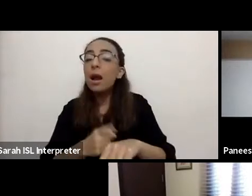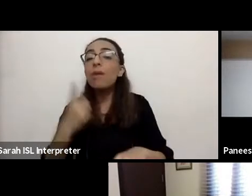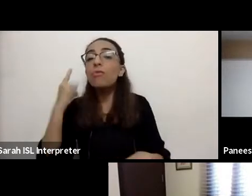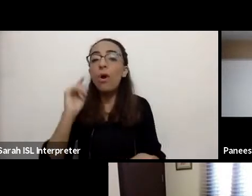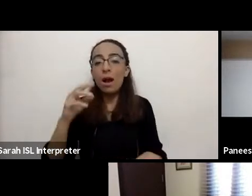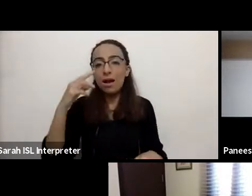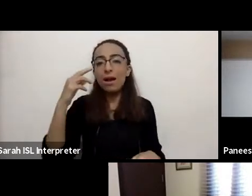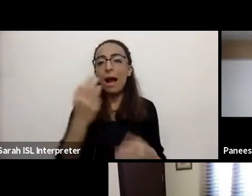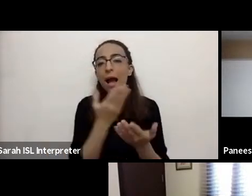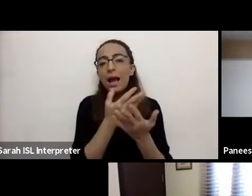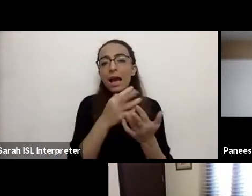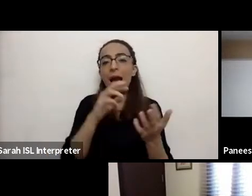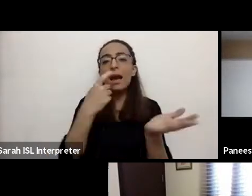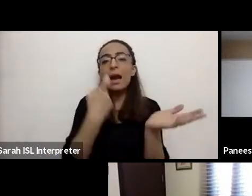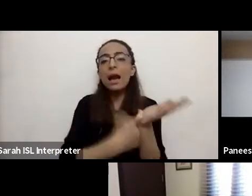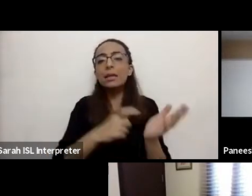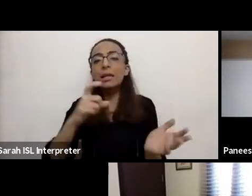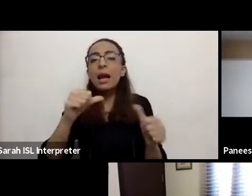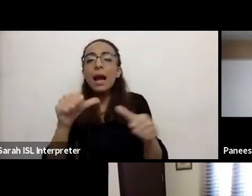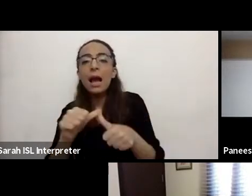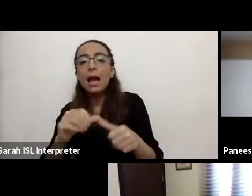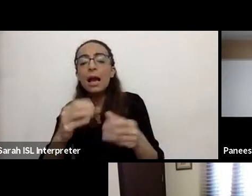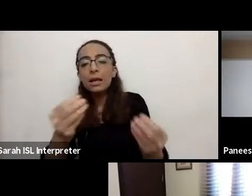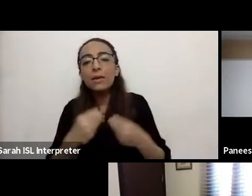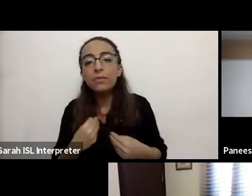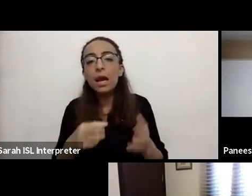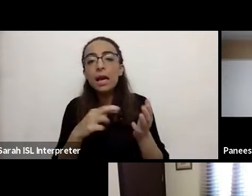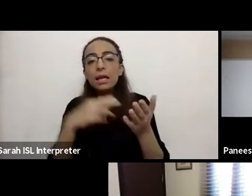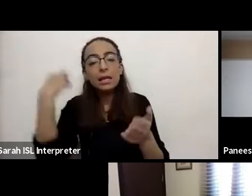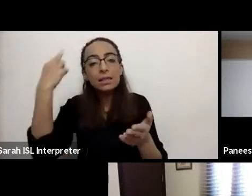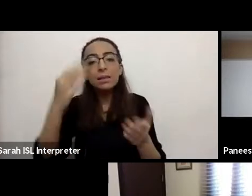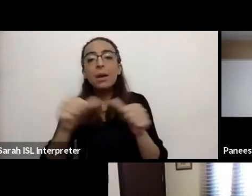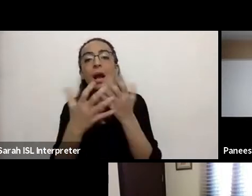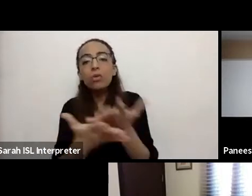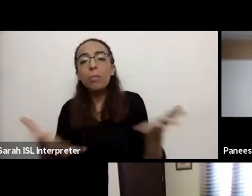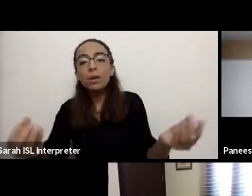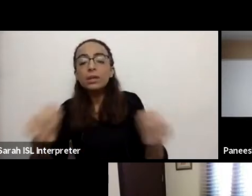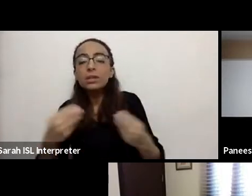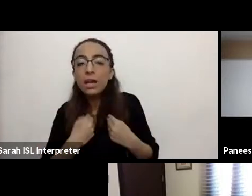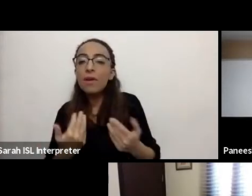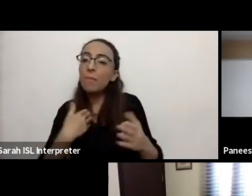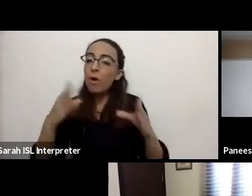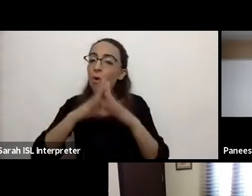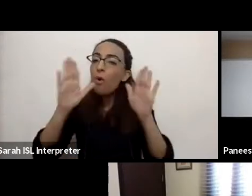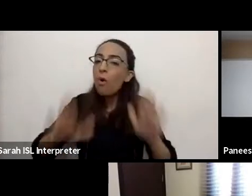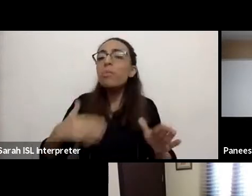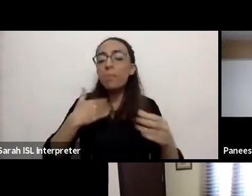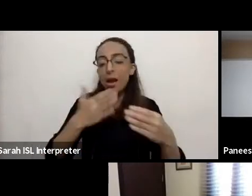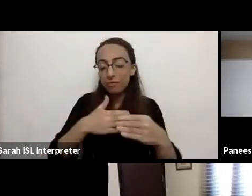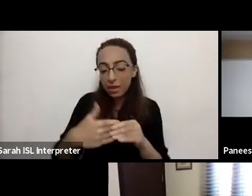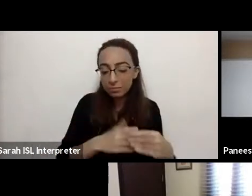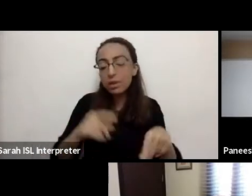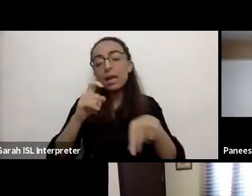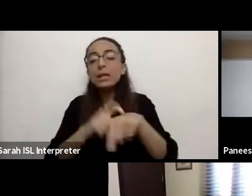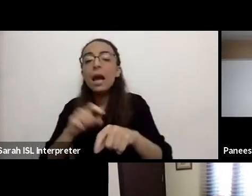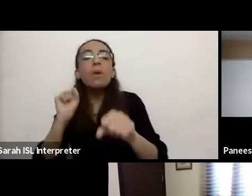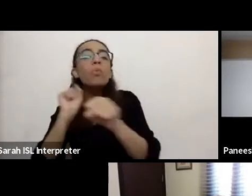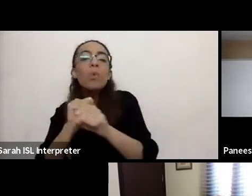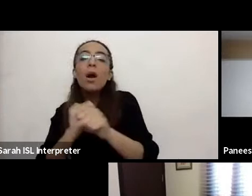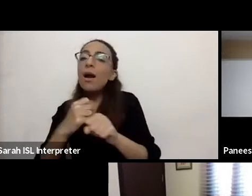accommodation for people with disability to work from home and have flexible work hours and so on and so